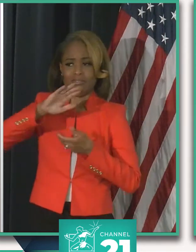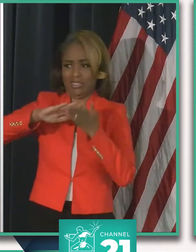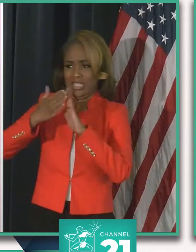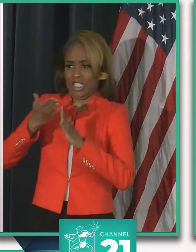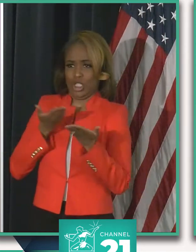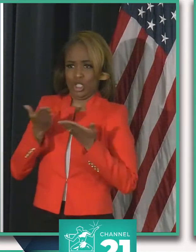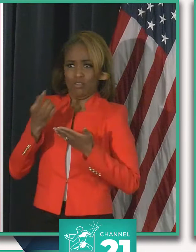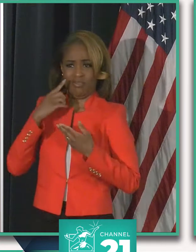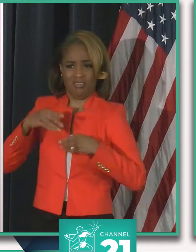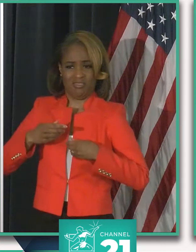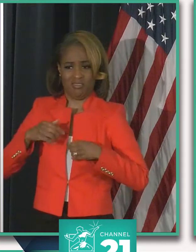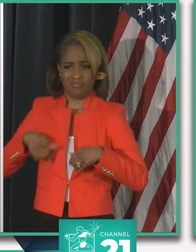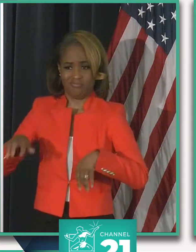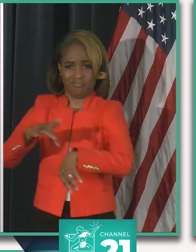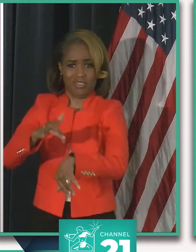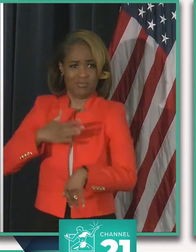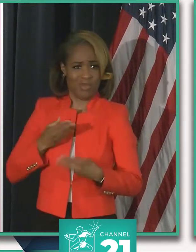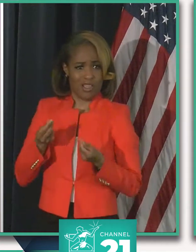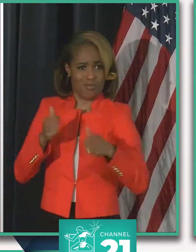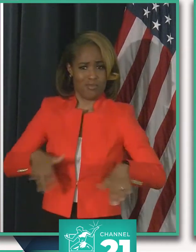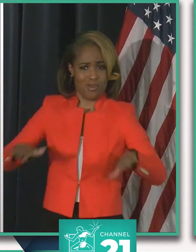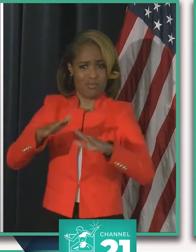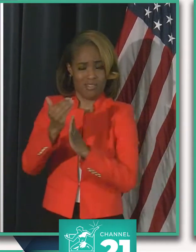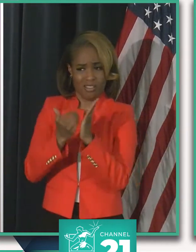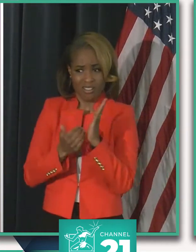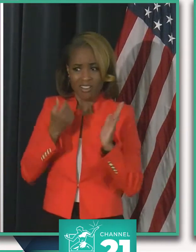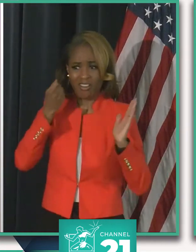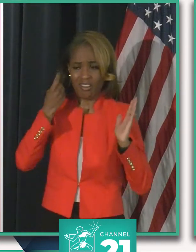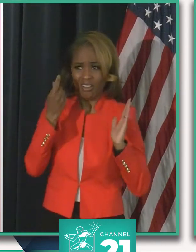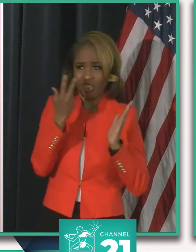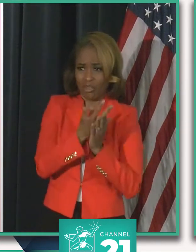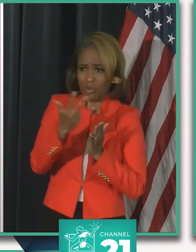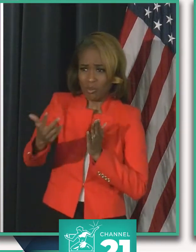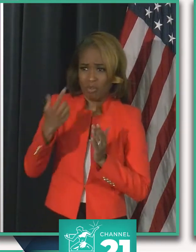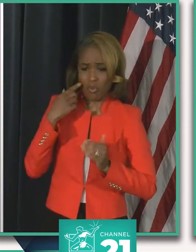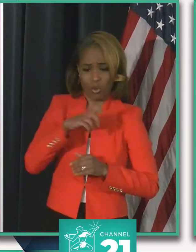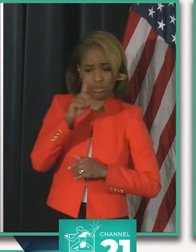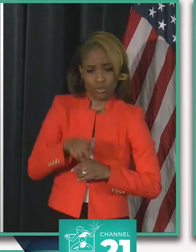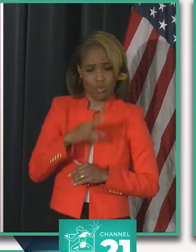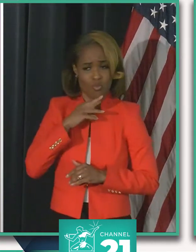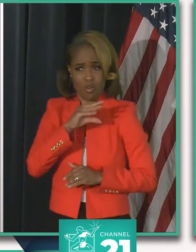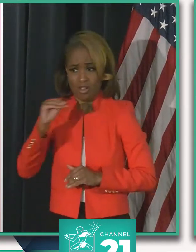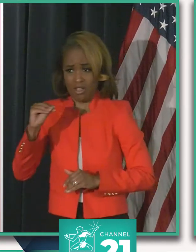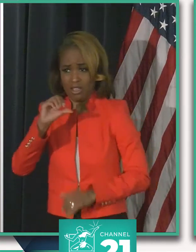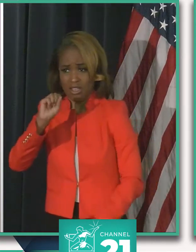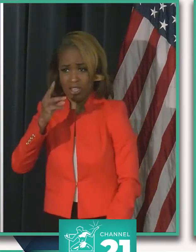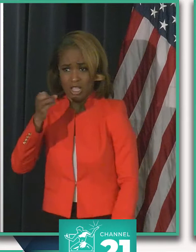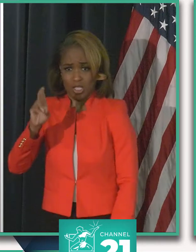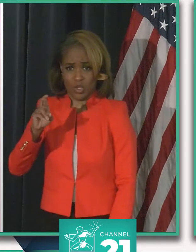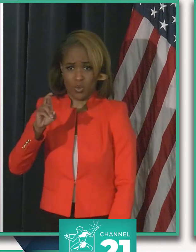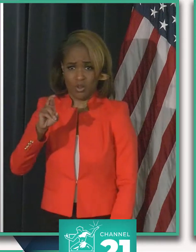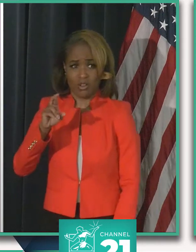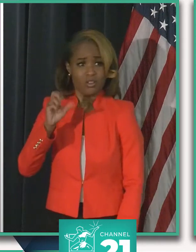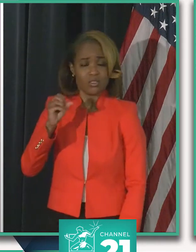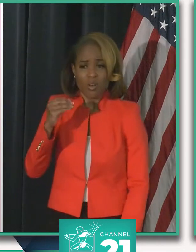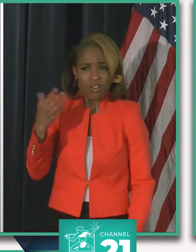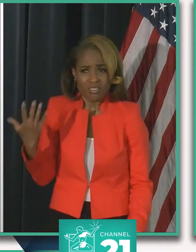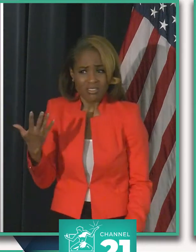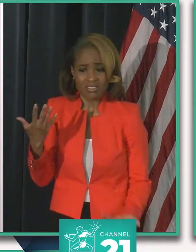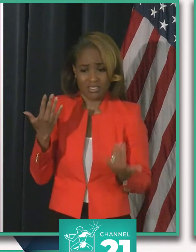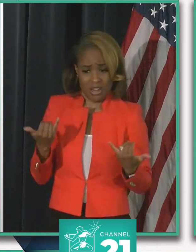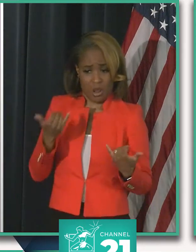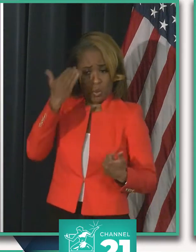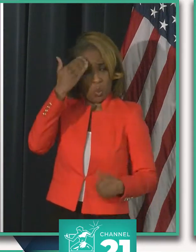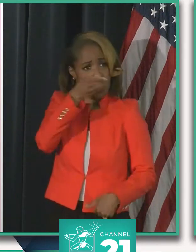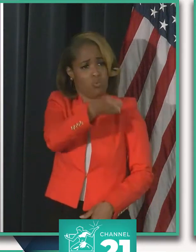of our properties without a three-month wait list from the Detroit Water and Sewer. So my question is that now that we know that